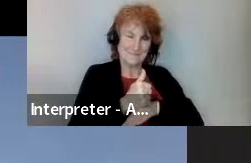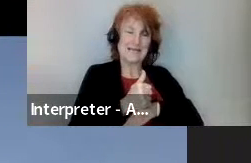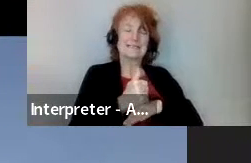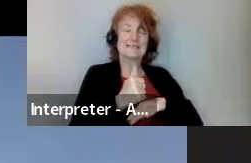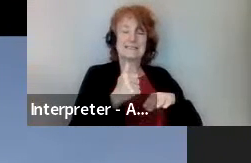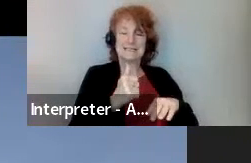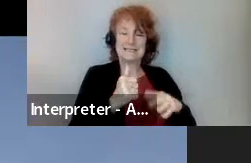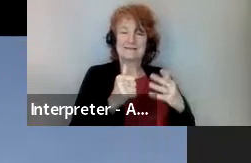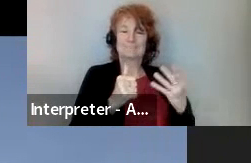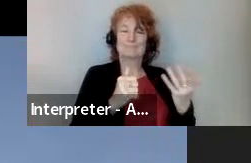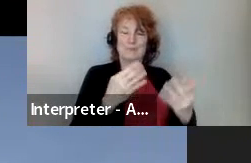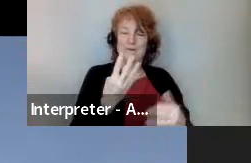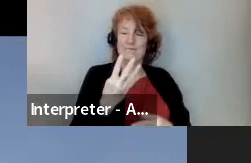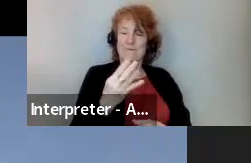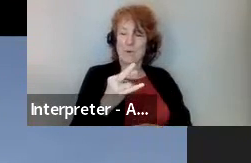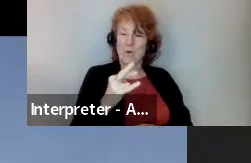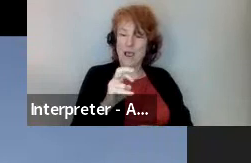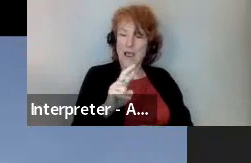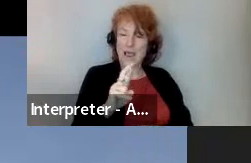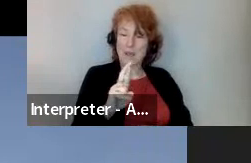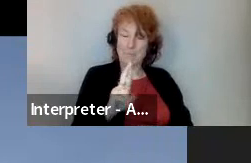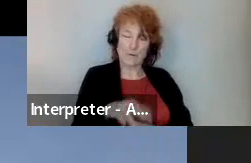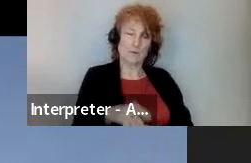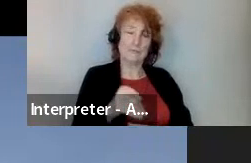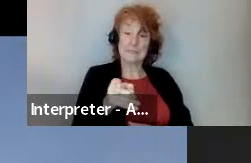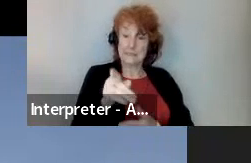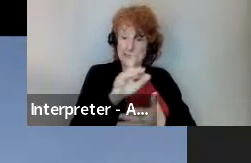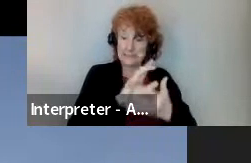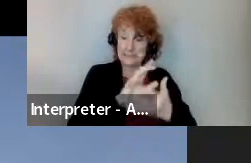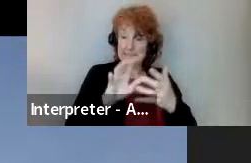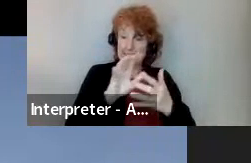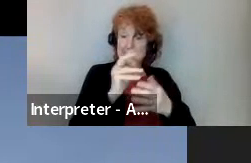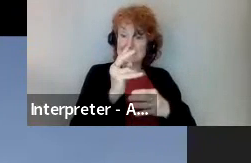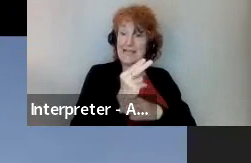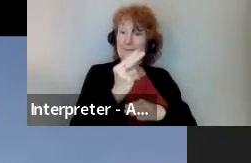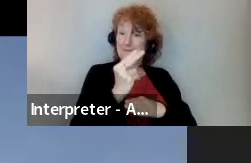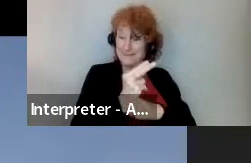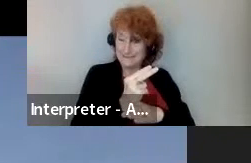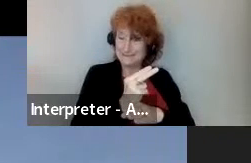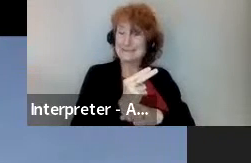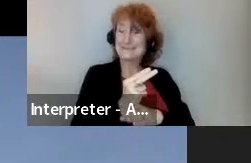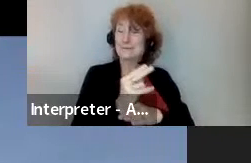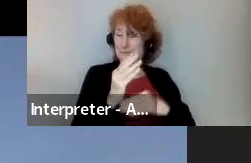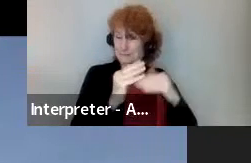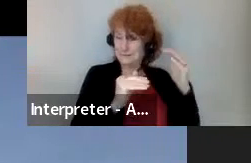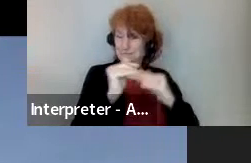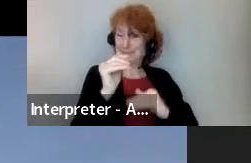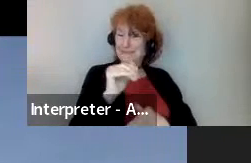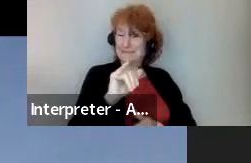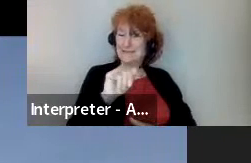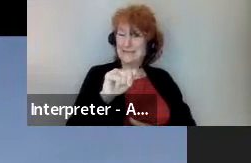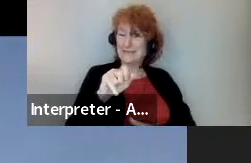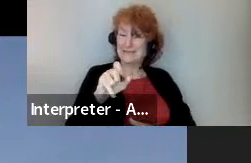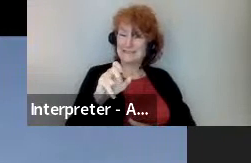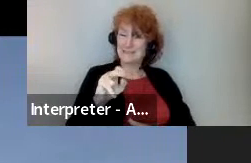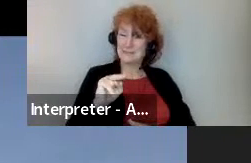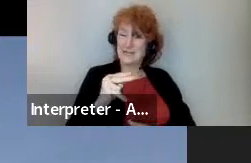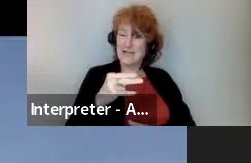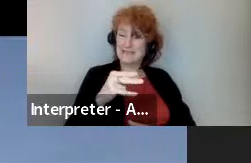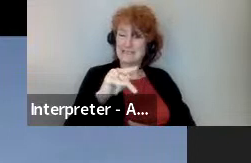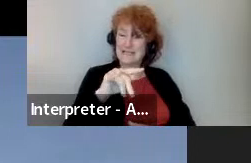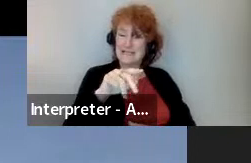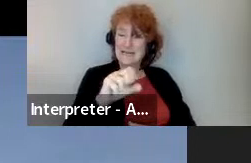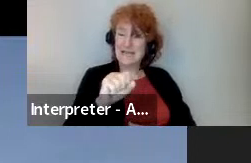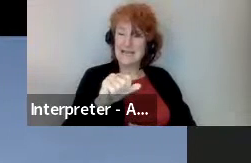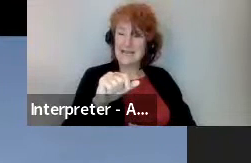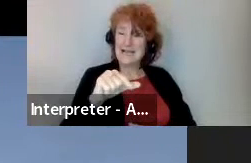boroughs. Here, you can see a mixed-use building along Northern Boulevard in Jackson Heights, Queens. These neighborhood shops, with a few floors of housing on